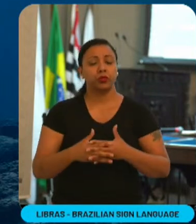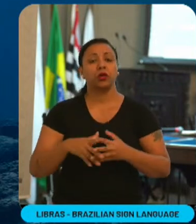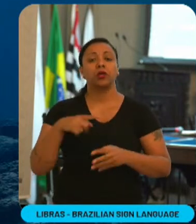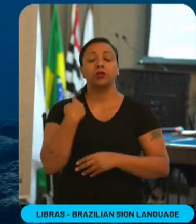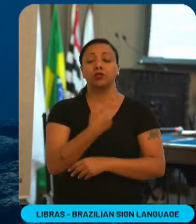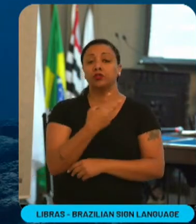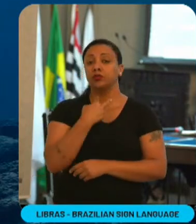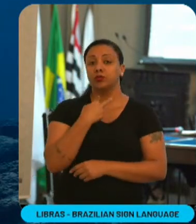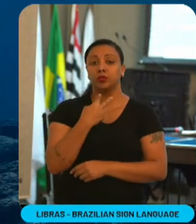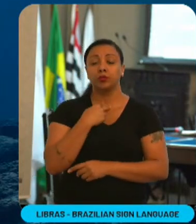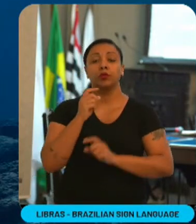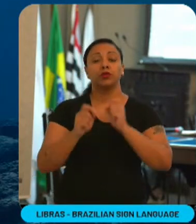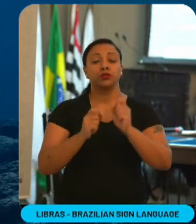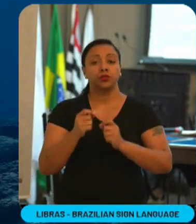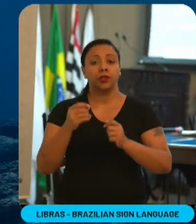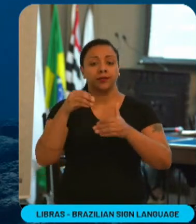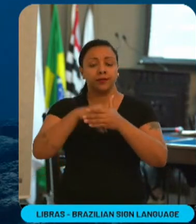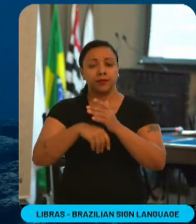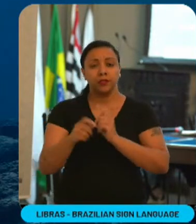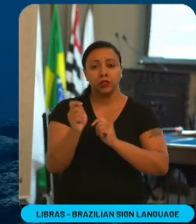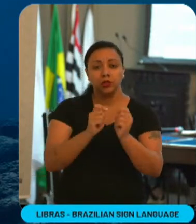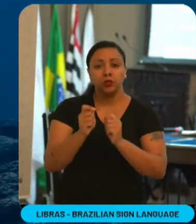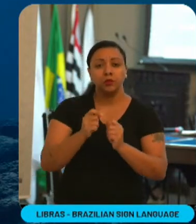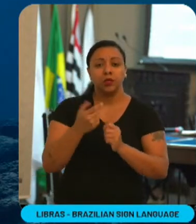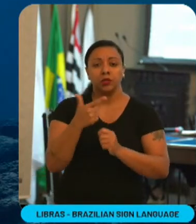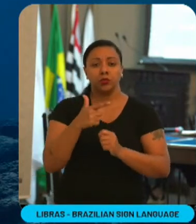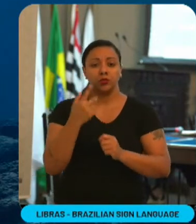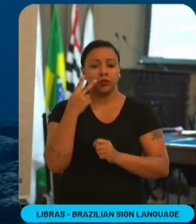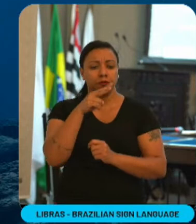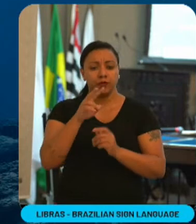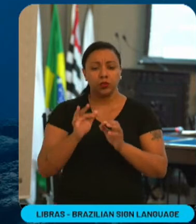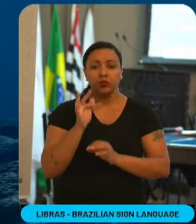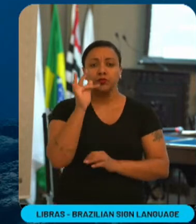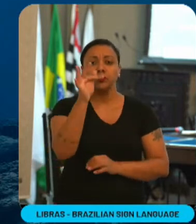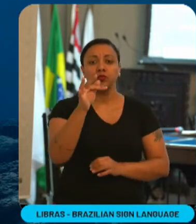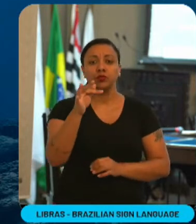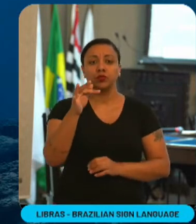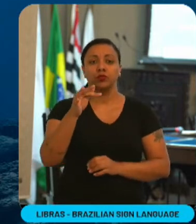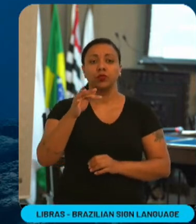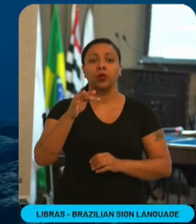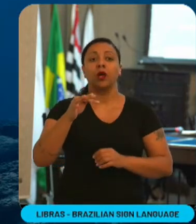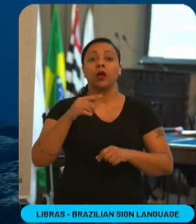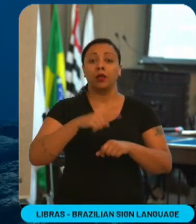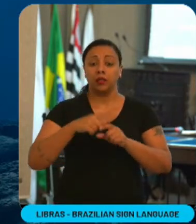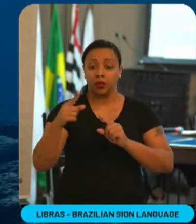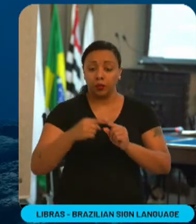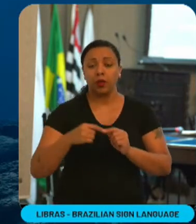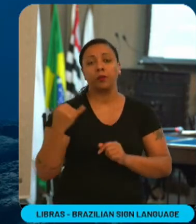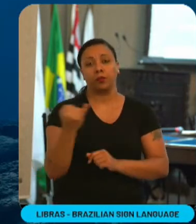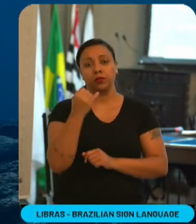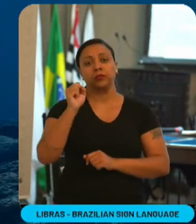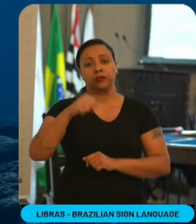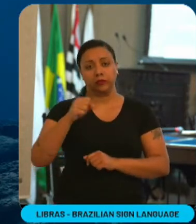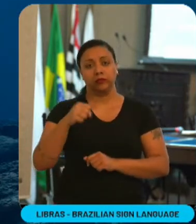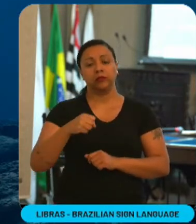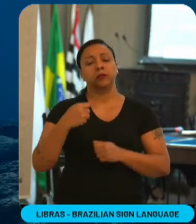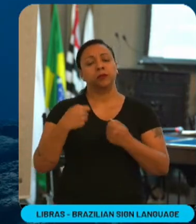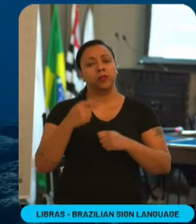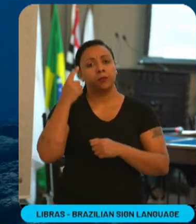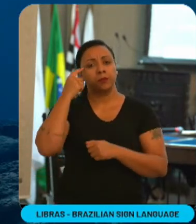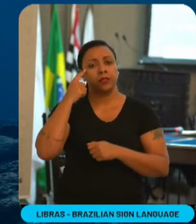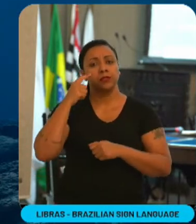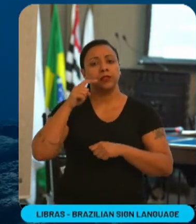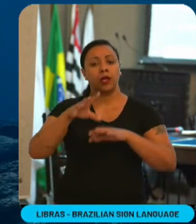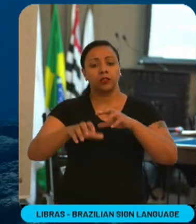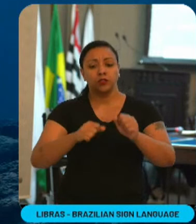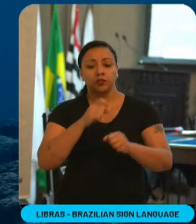water in the ocean, that impacted. So we need to have a long-term vision.